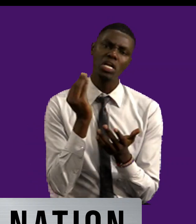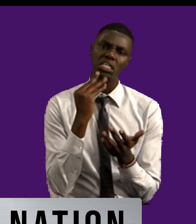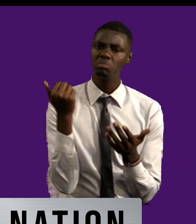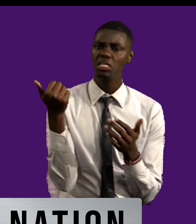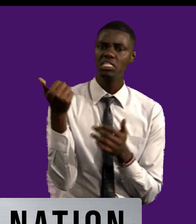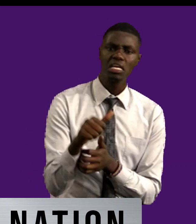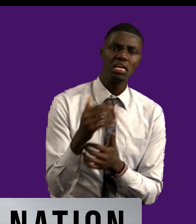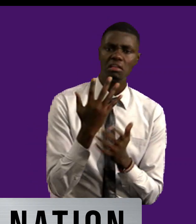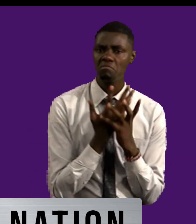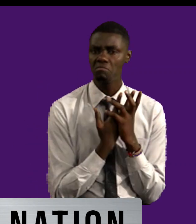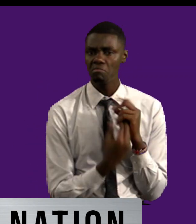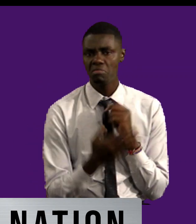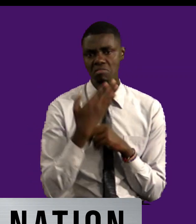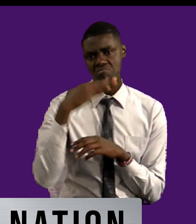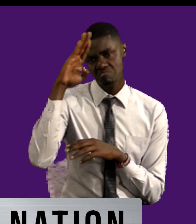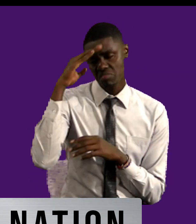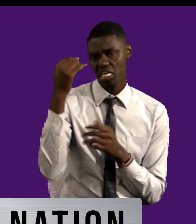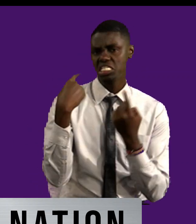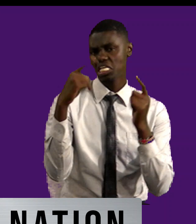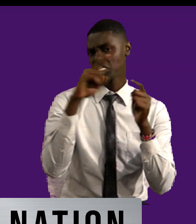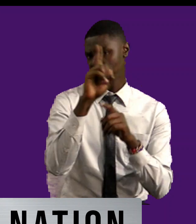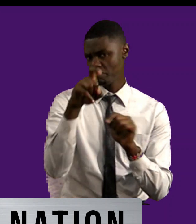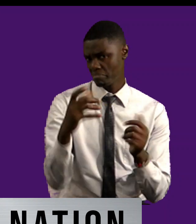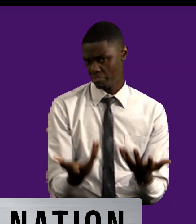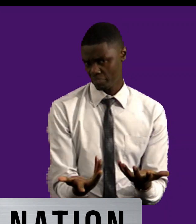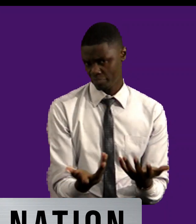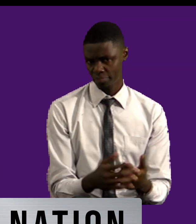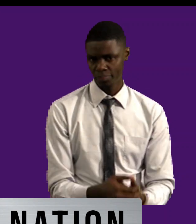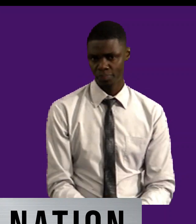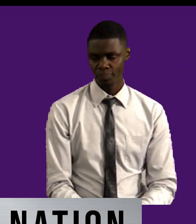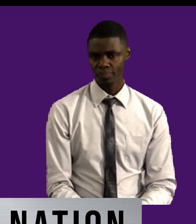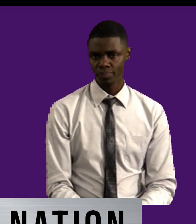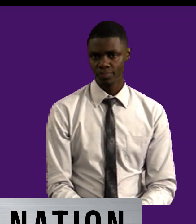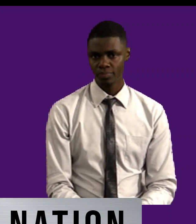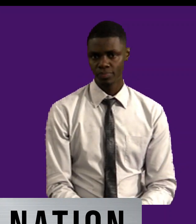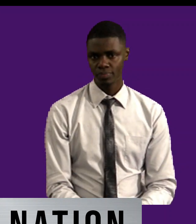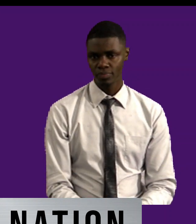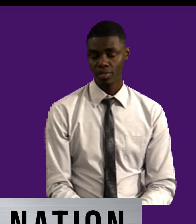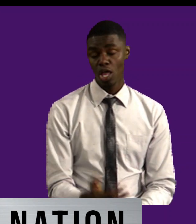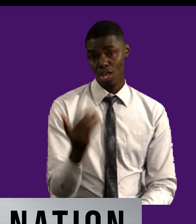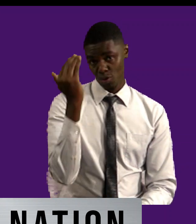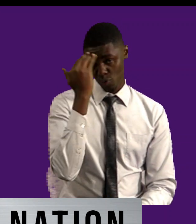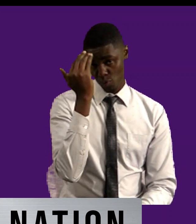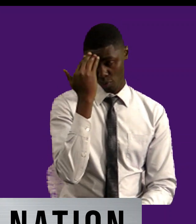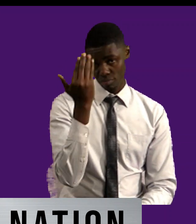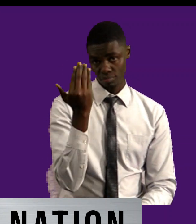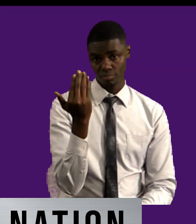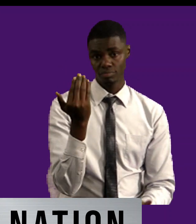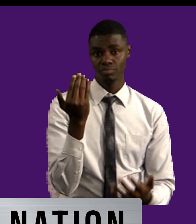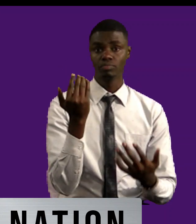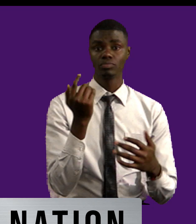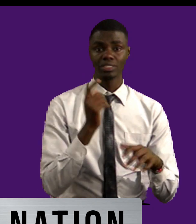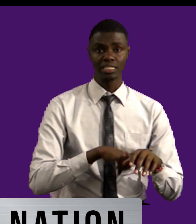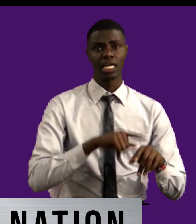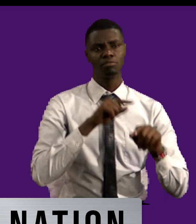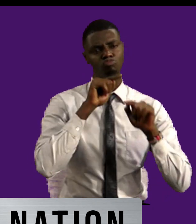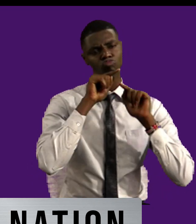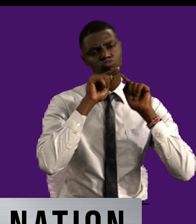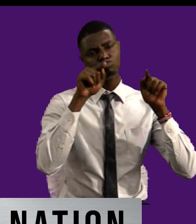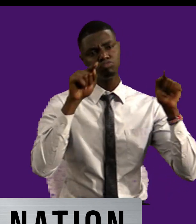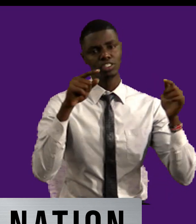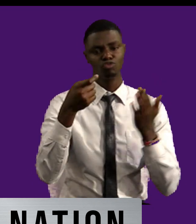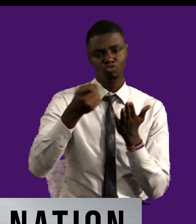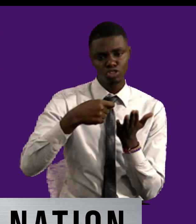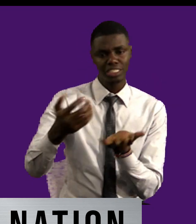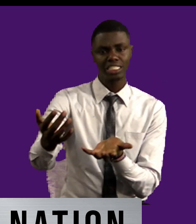any frustration or success? Yeah, as you know, when we are going for signature collection,